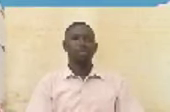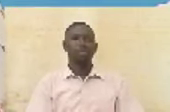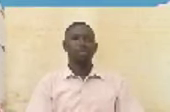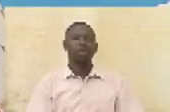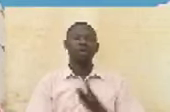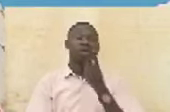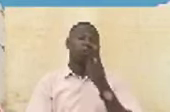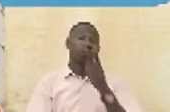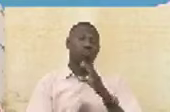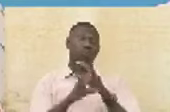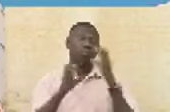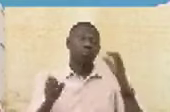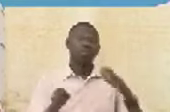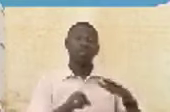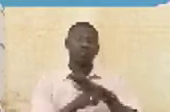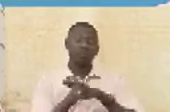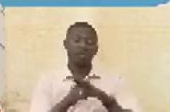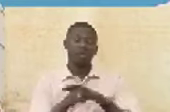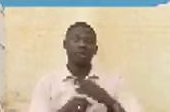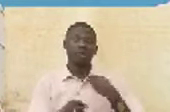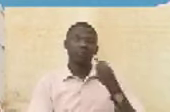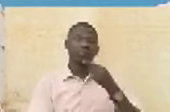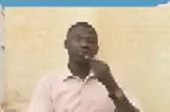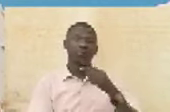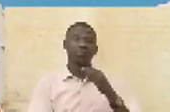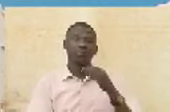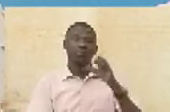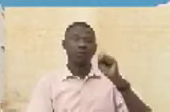Two buses were filled at the village of Sintet.